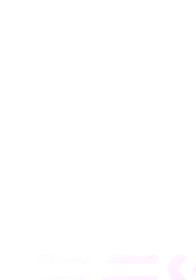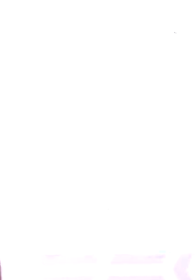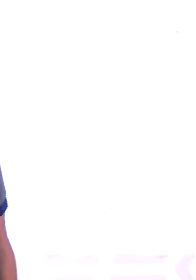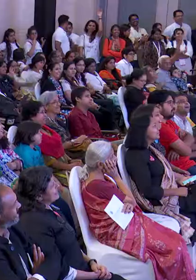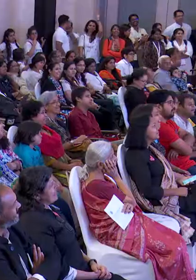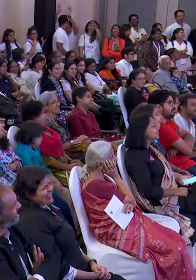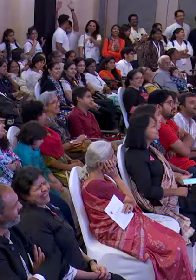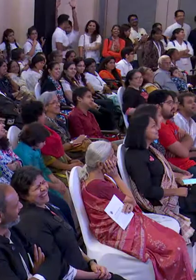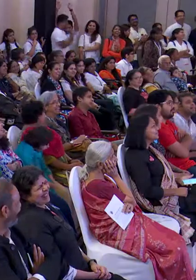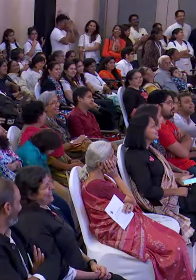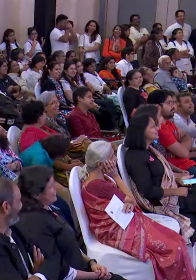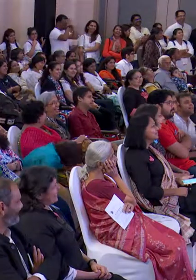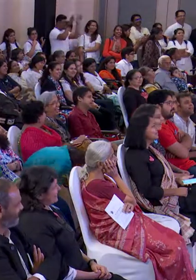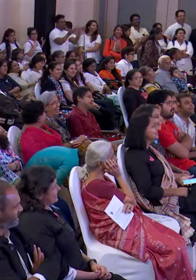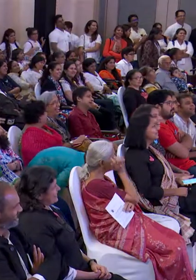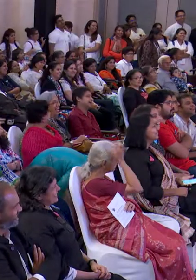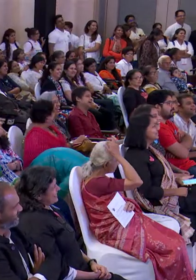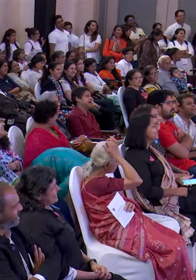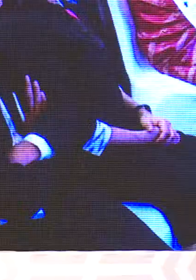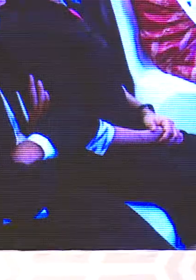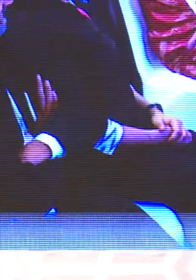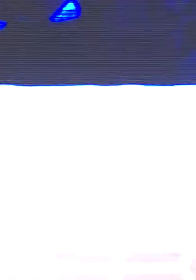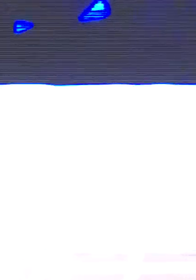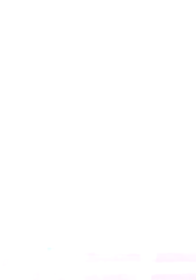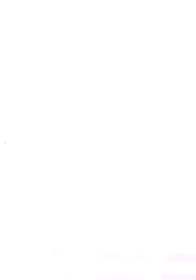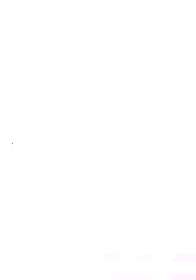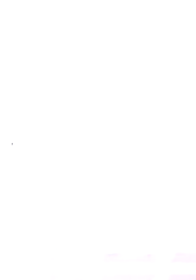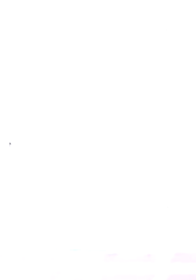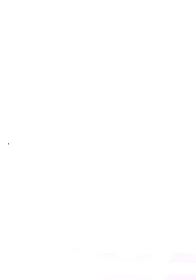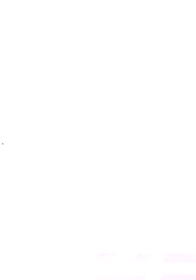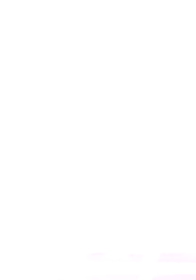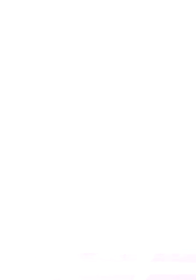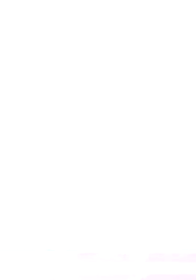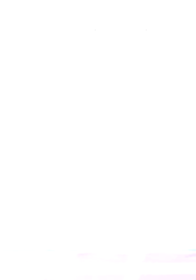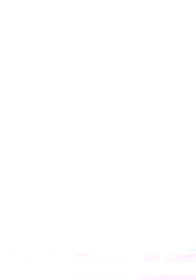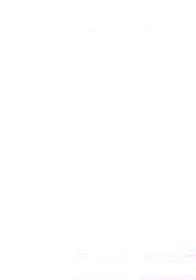lying. But that's all right, because we're messed up too, so it's fine.